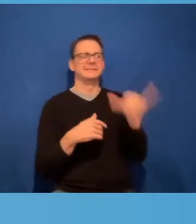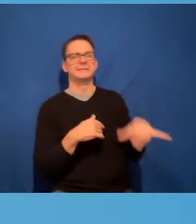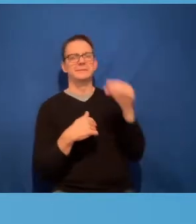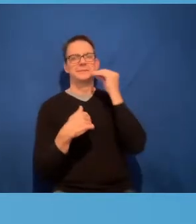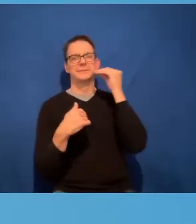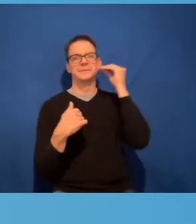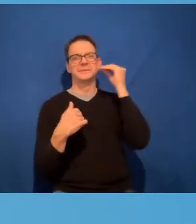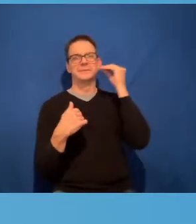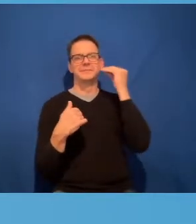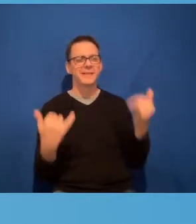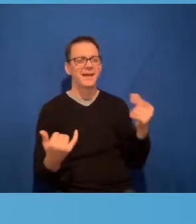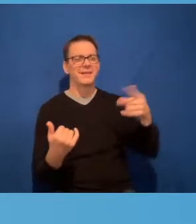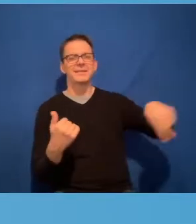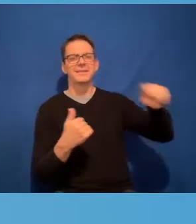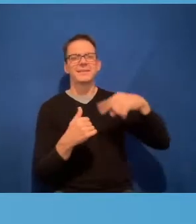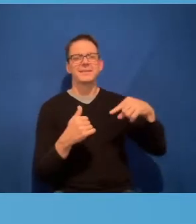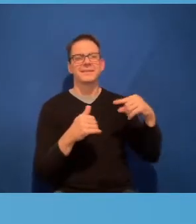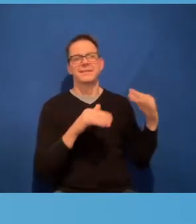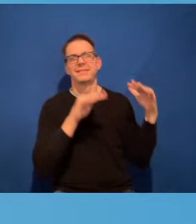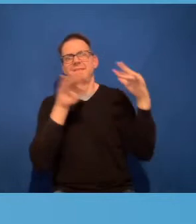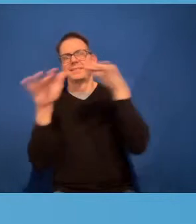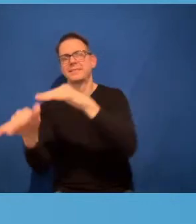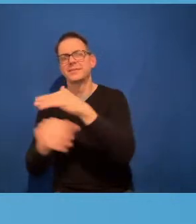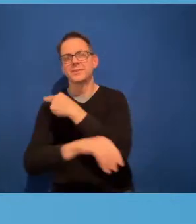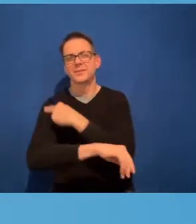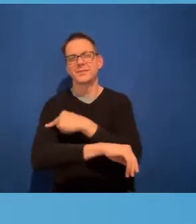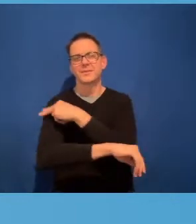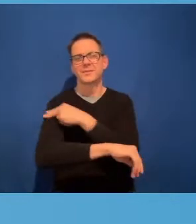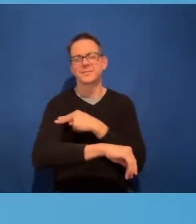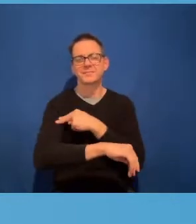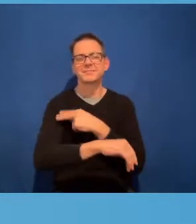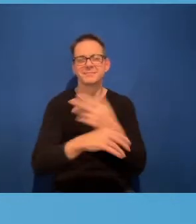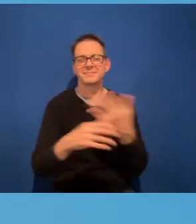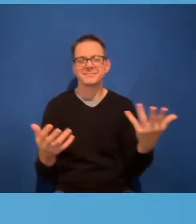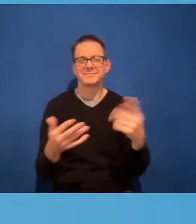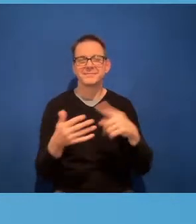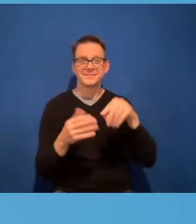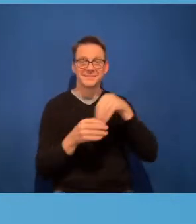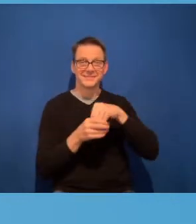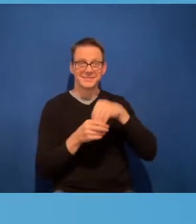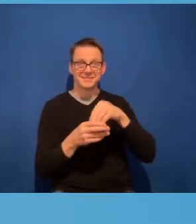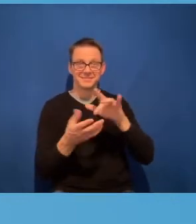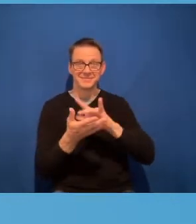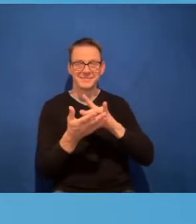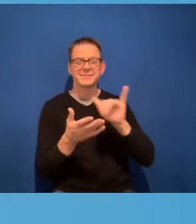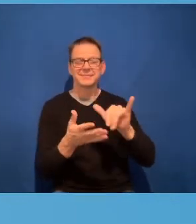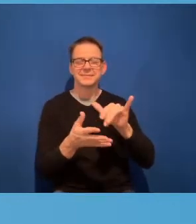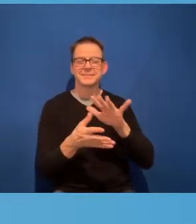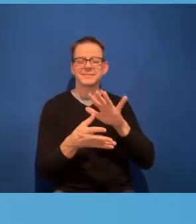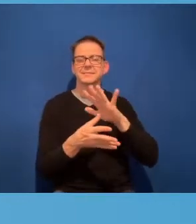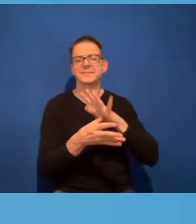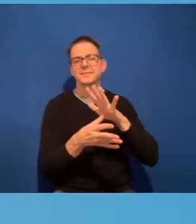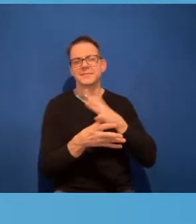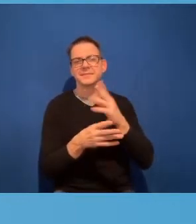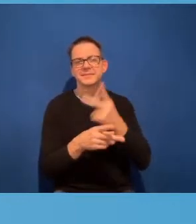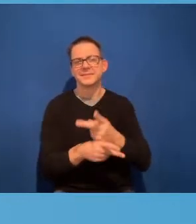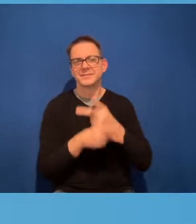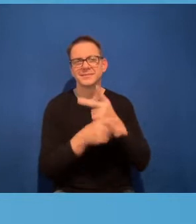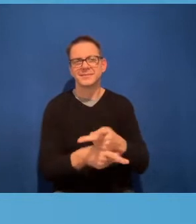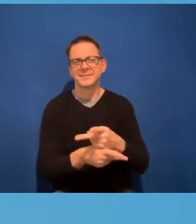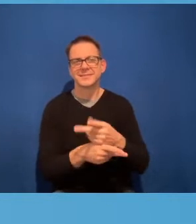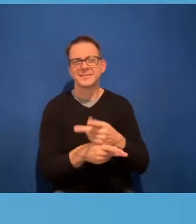and all of our internal medicine, which is the primary care of the hospital, is overflowing. We are at 80, 90, 100%